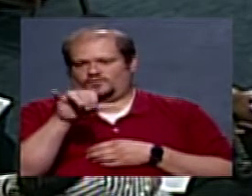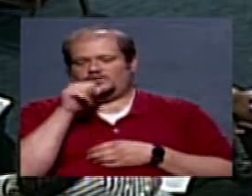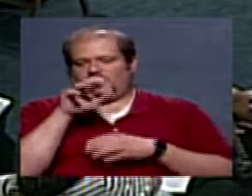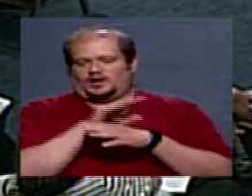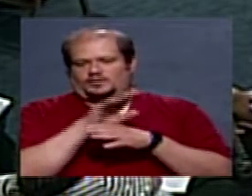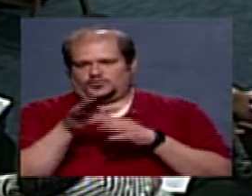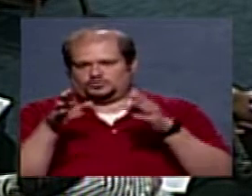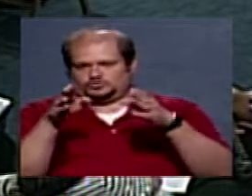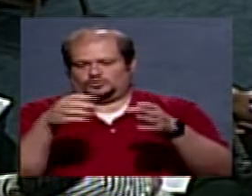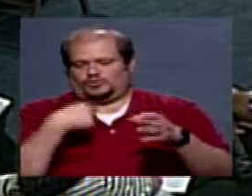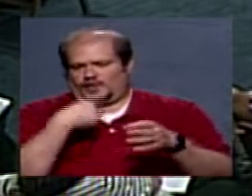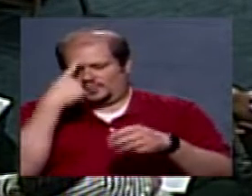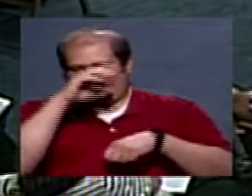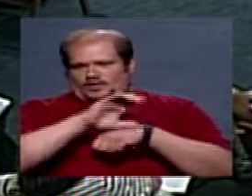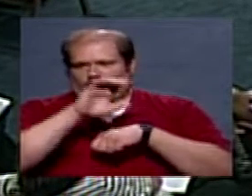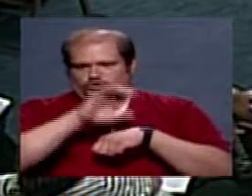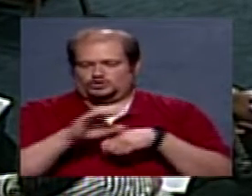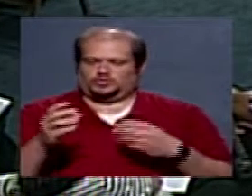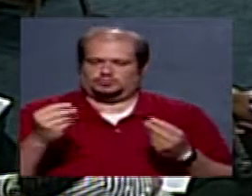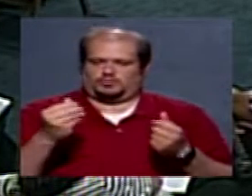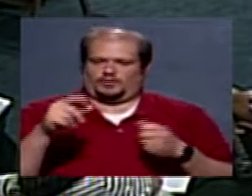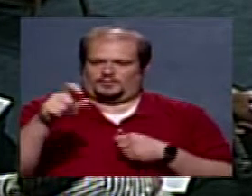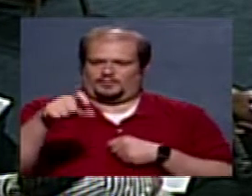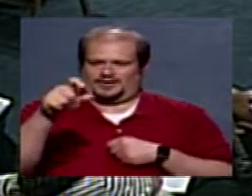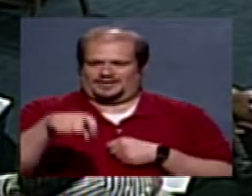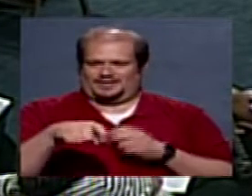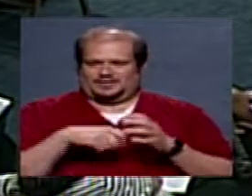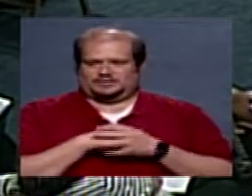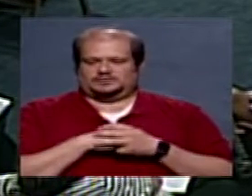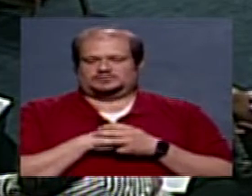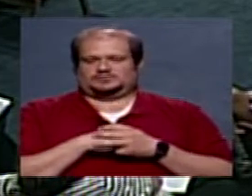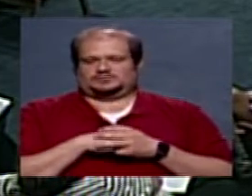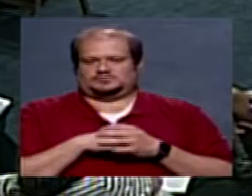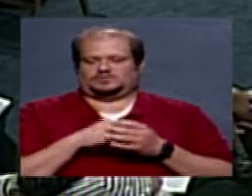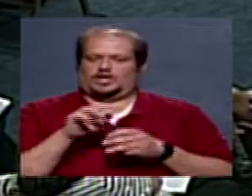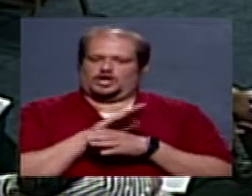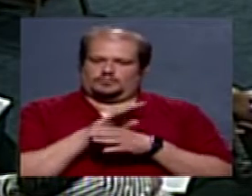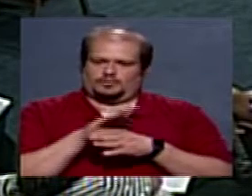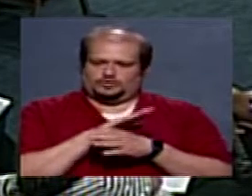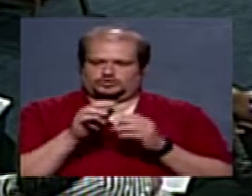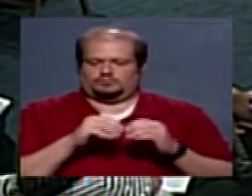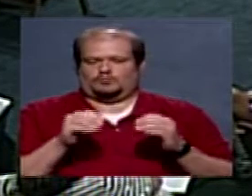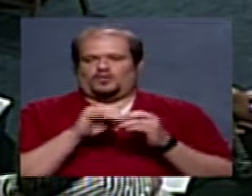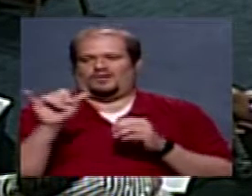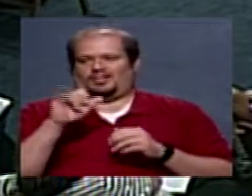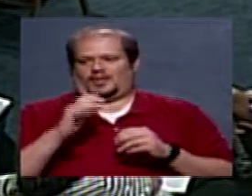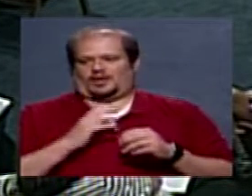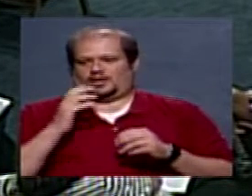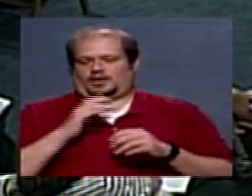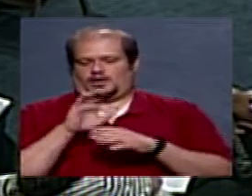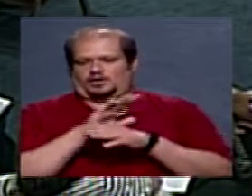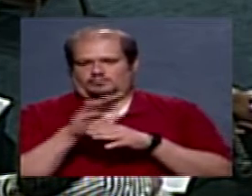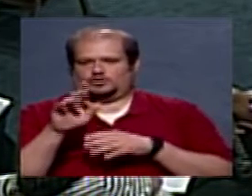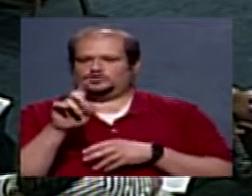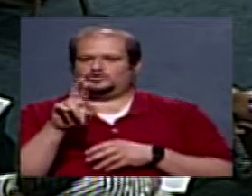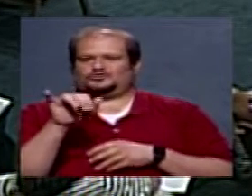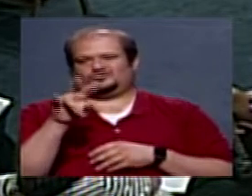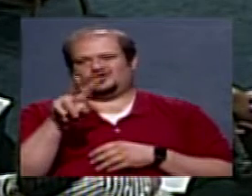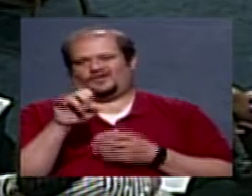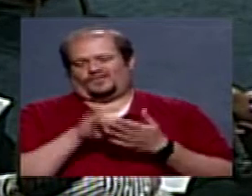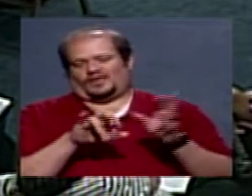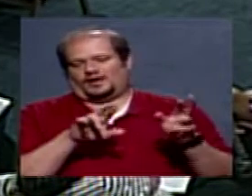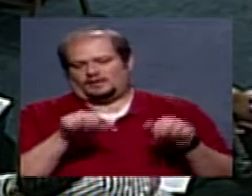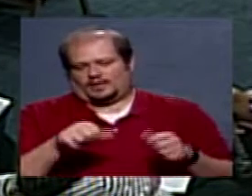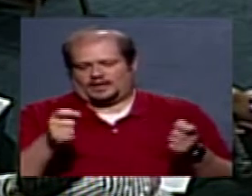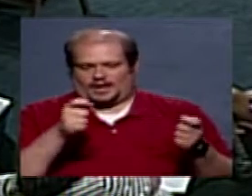drive. And I think a church property needs a commercial, more like a commercial drive that's equipped